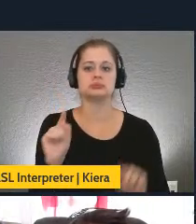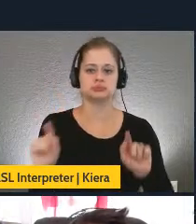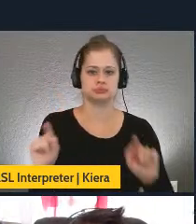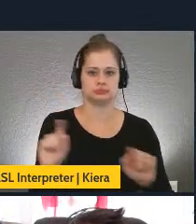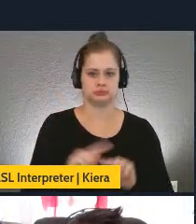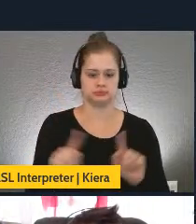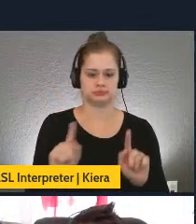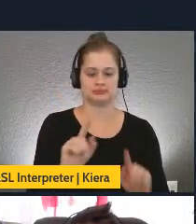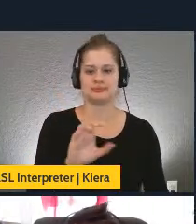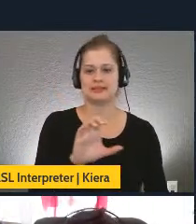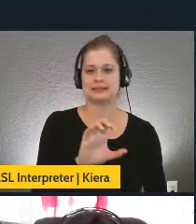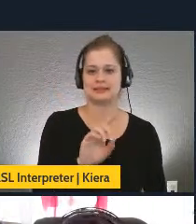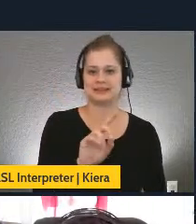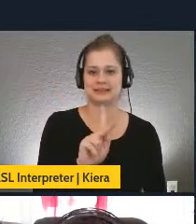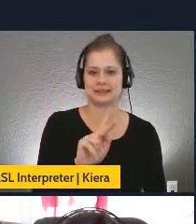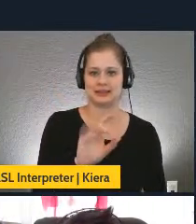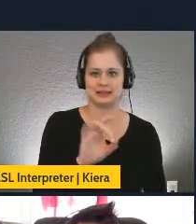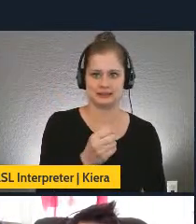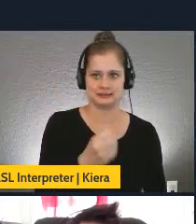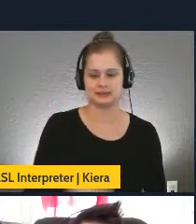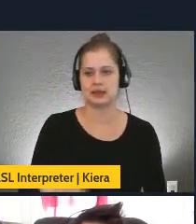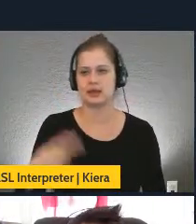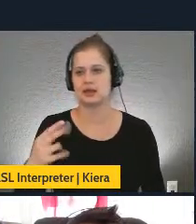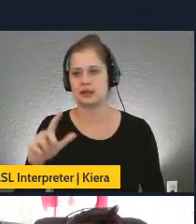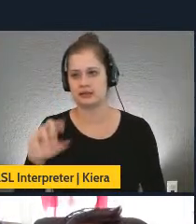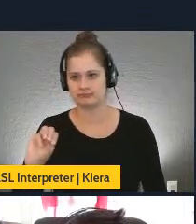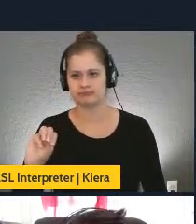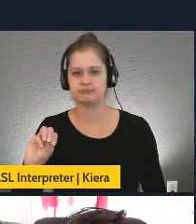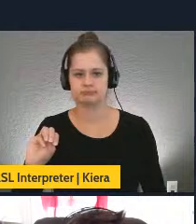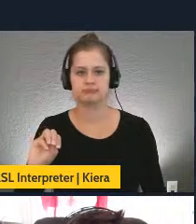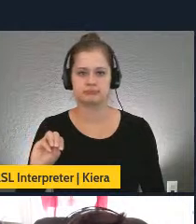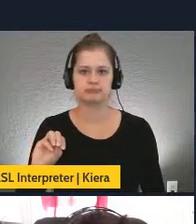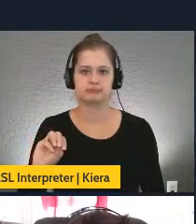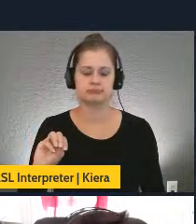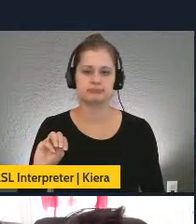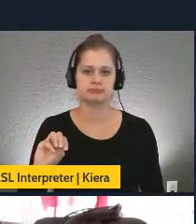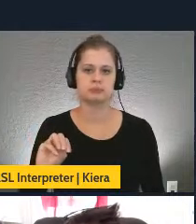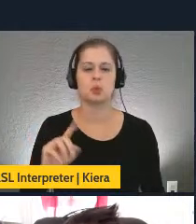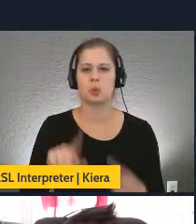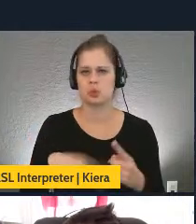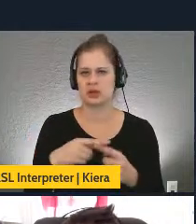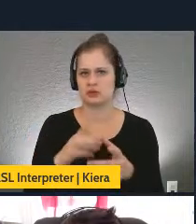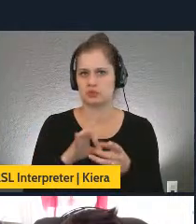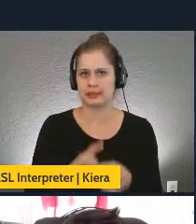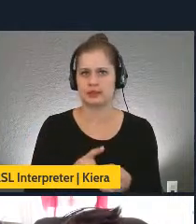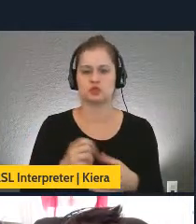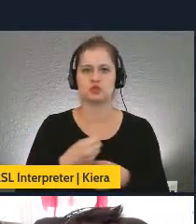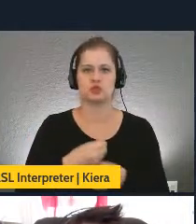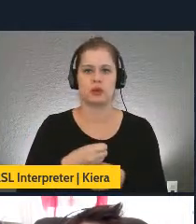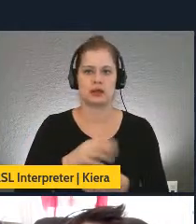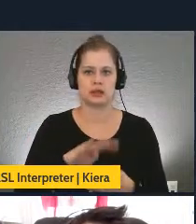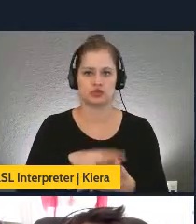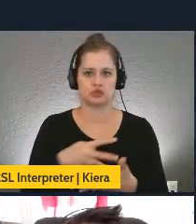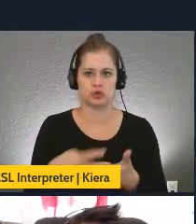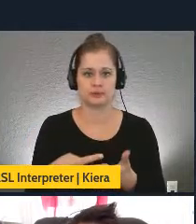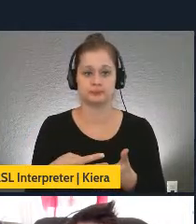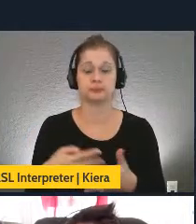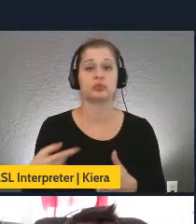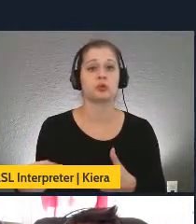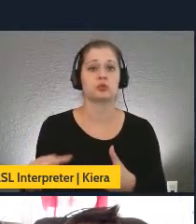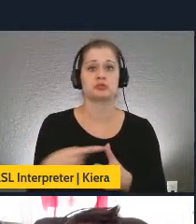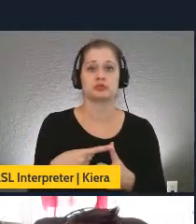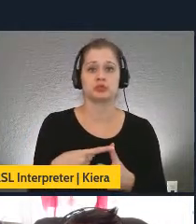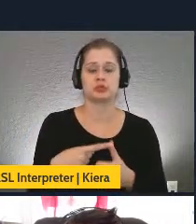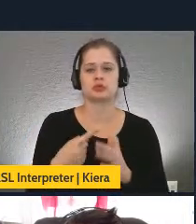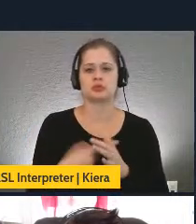and CDKs when it comes to creating a Kubernetes chart at your company. So why creating a